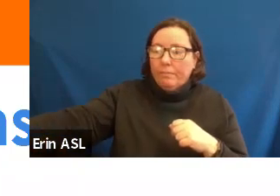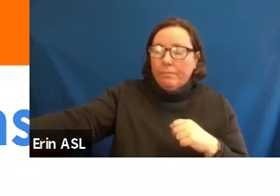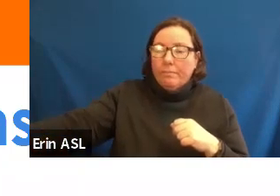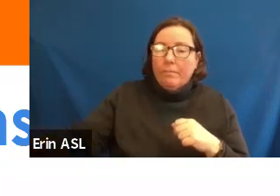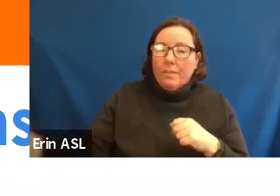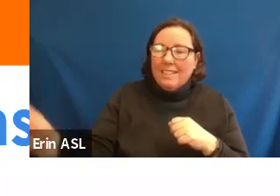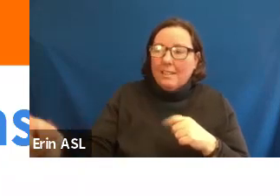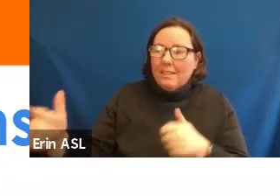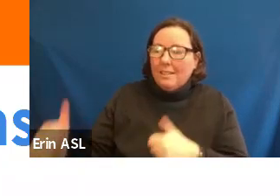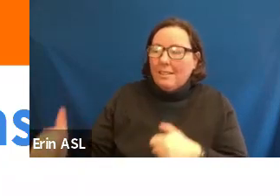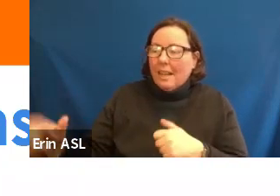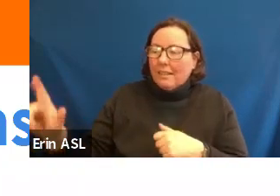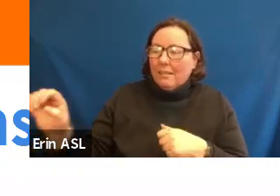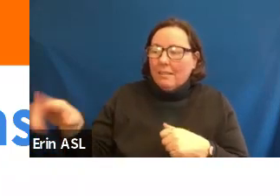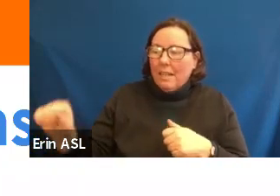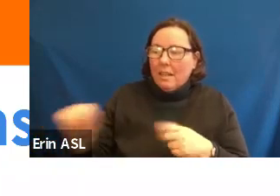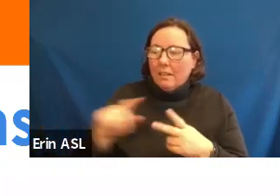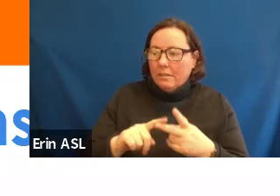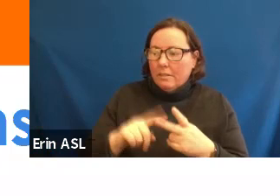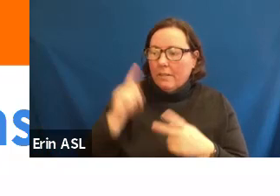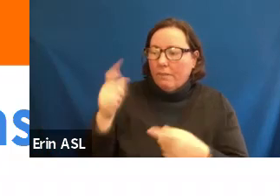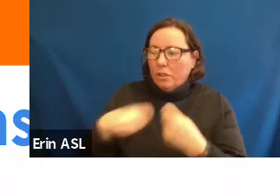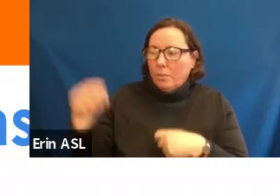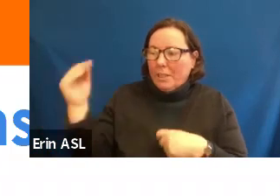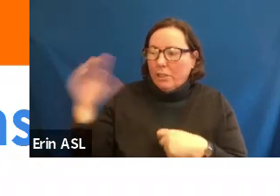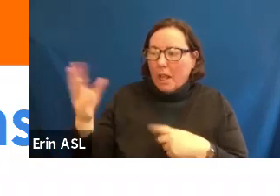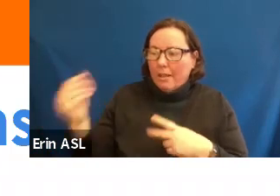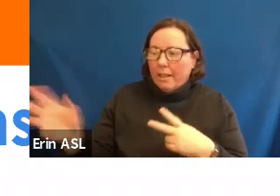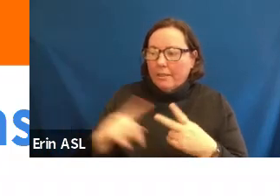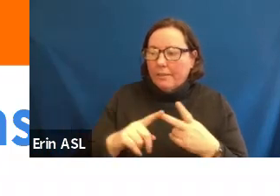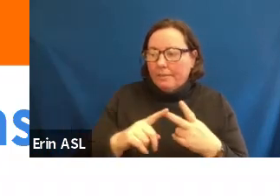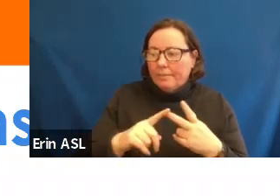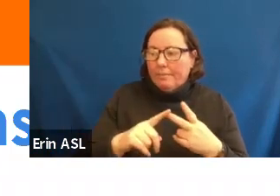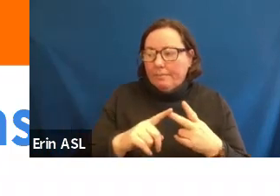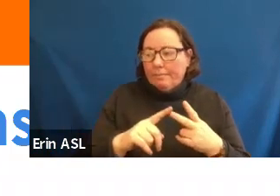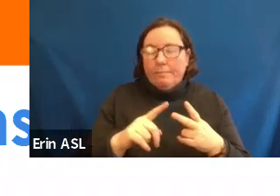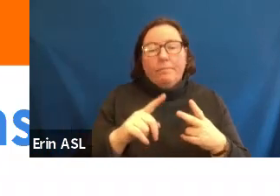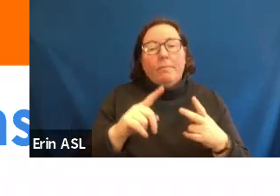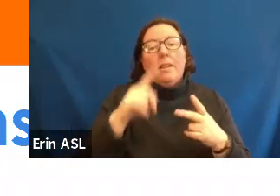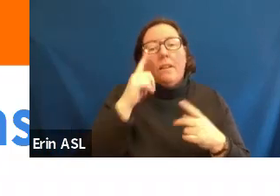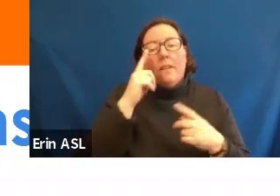with respect to the application score, so it's like it will be a composite